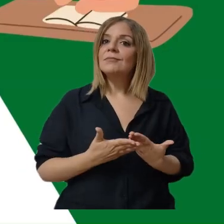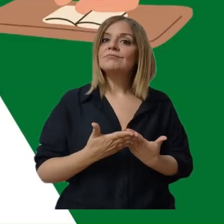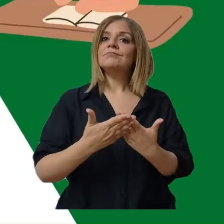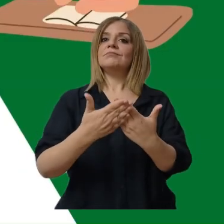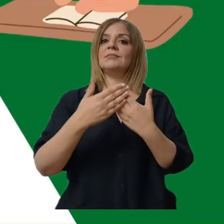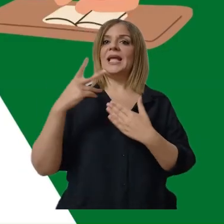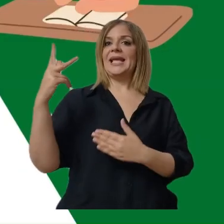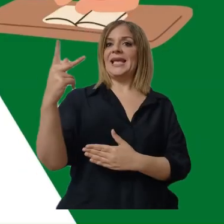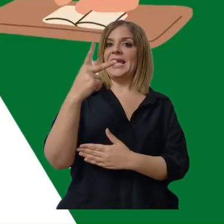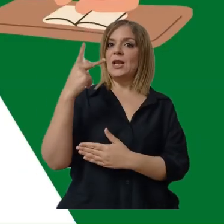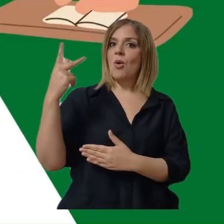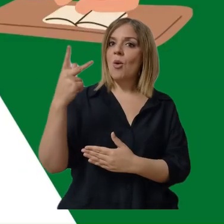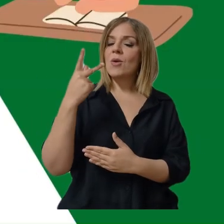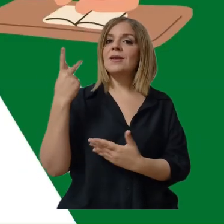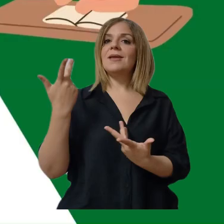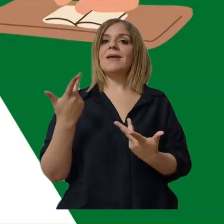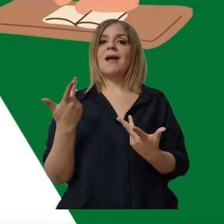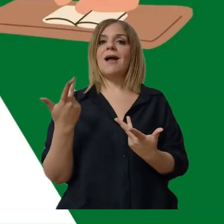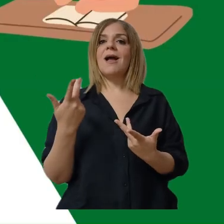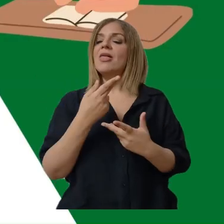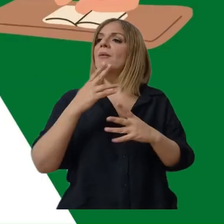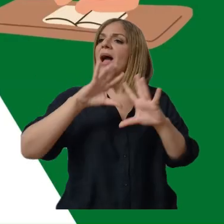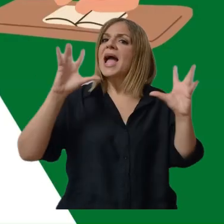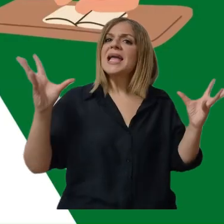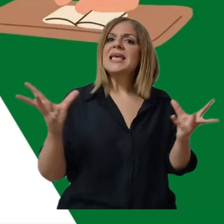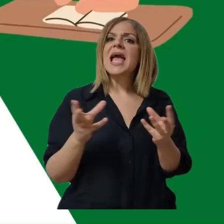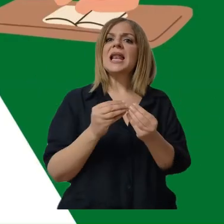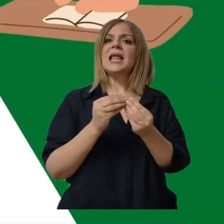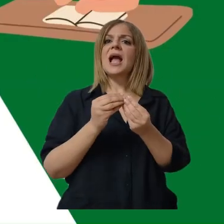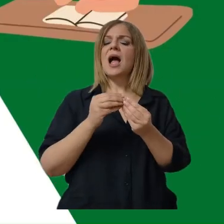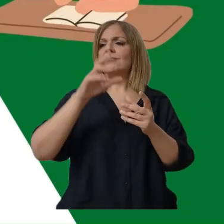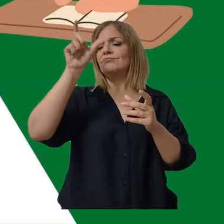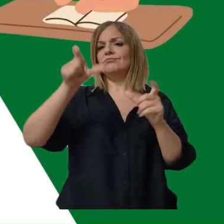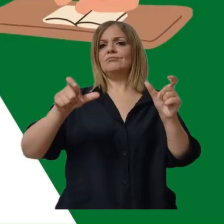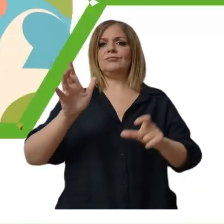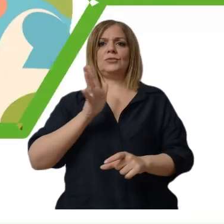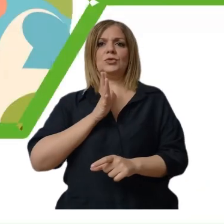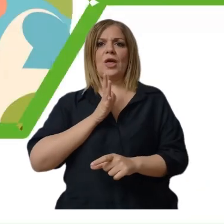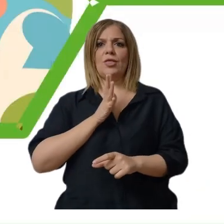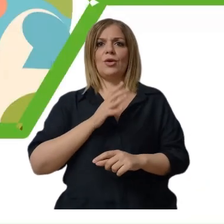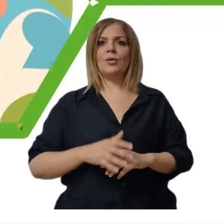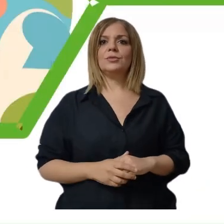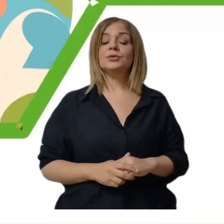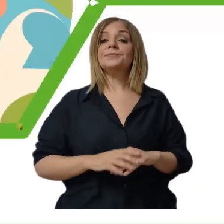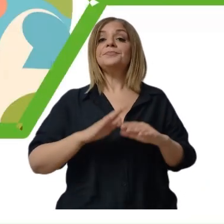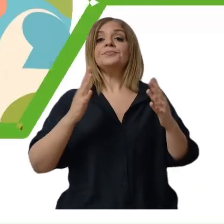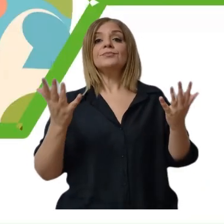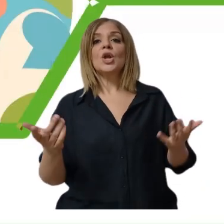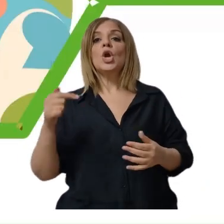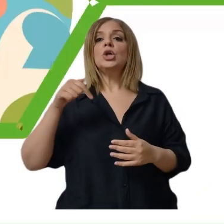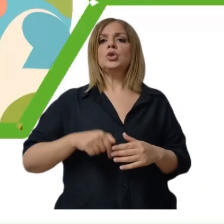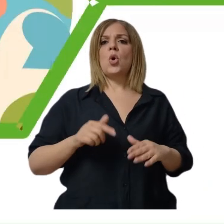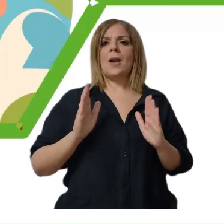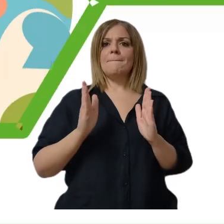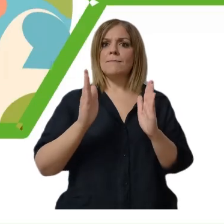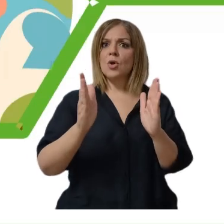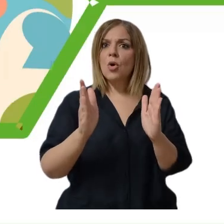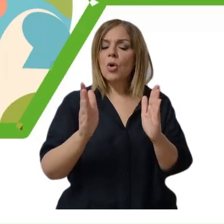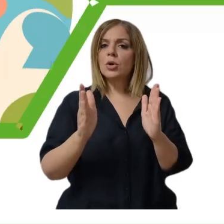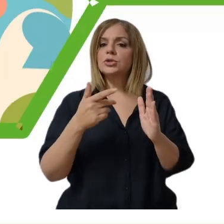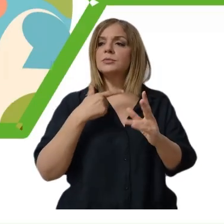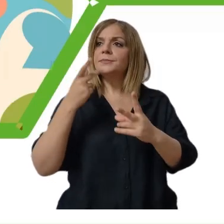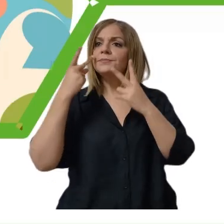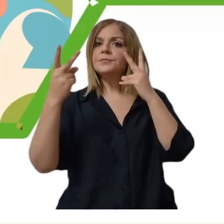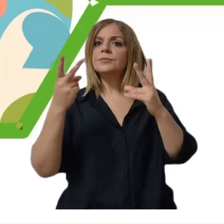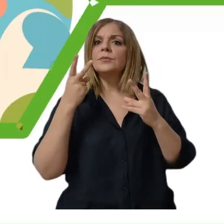contribute in the society and for the general good of people. So now we are moving on and